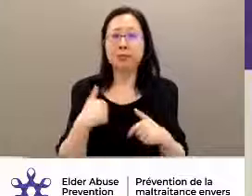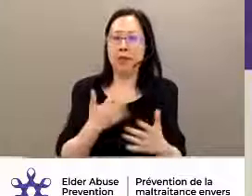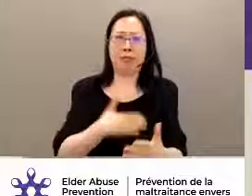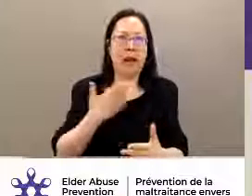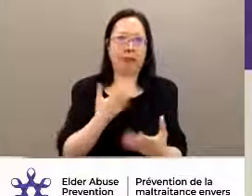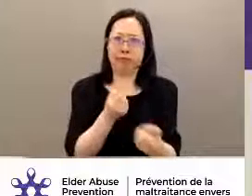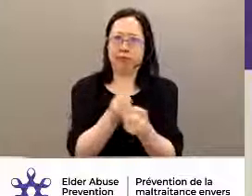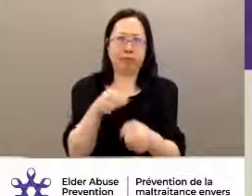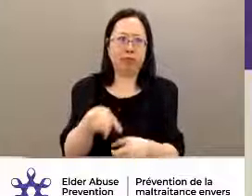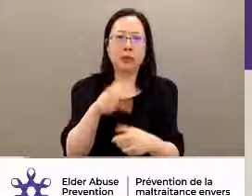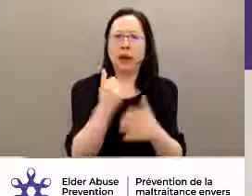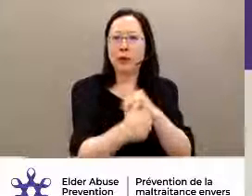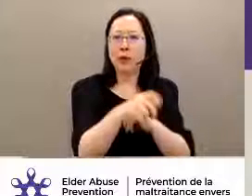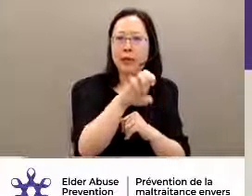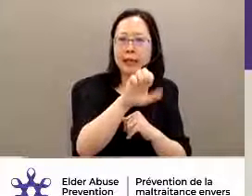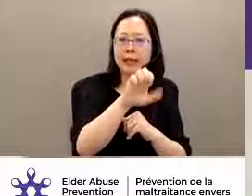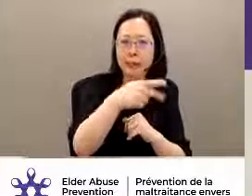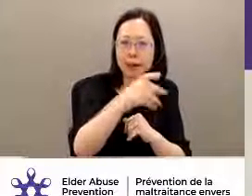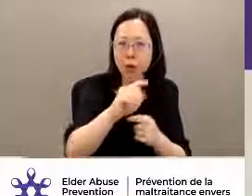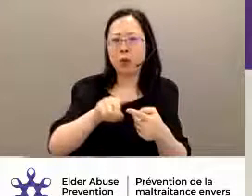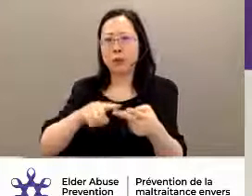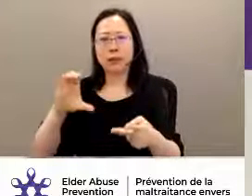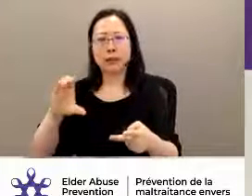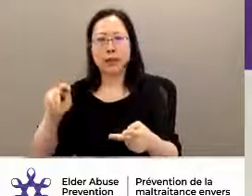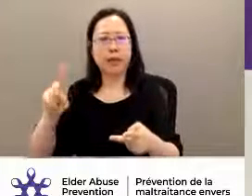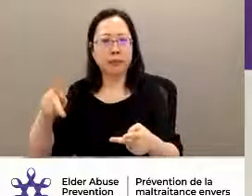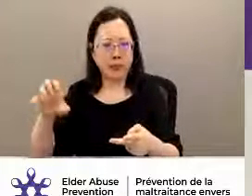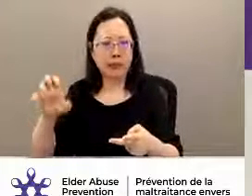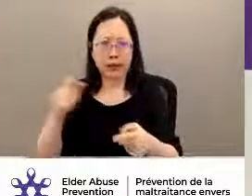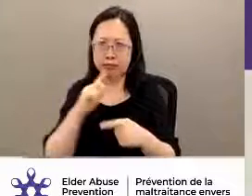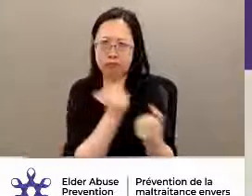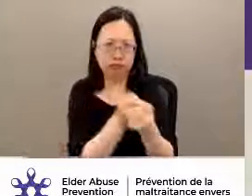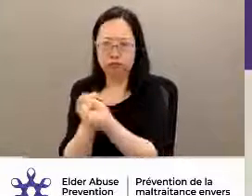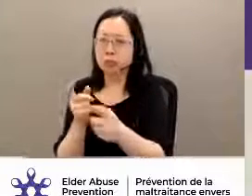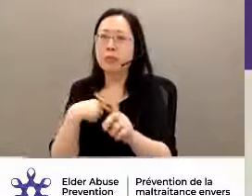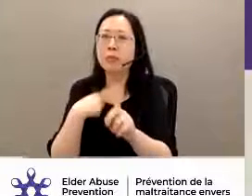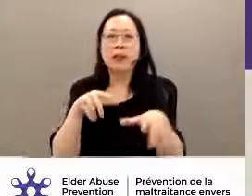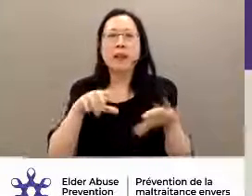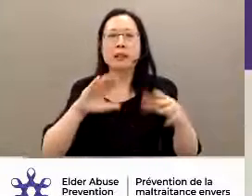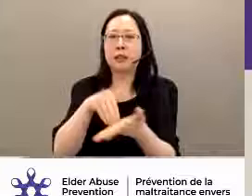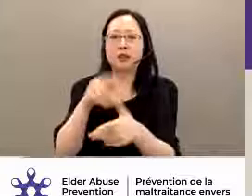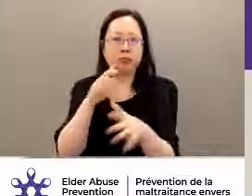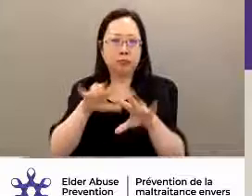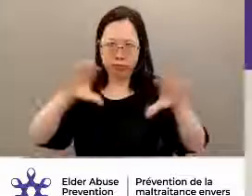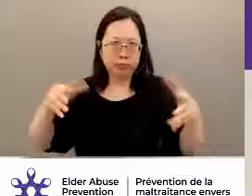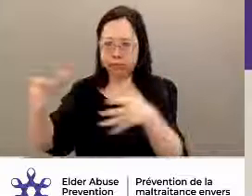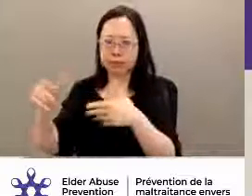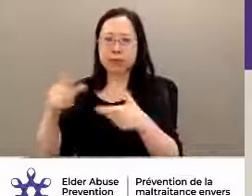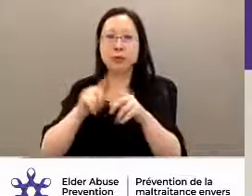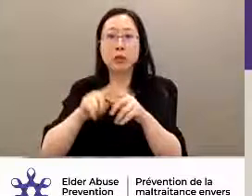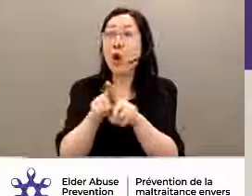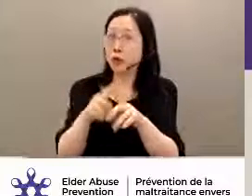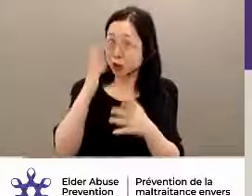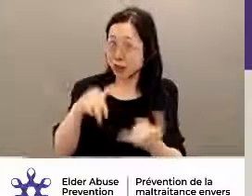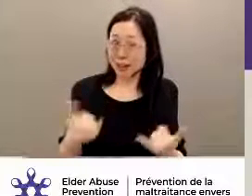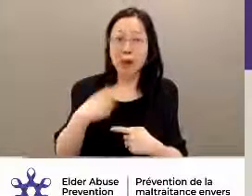Abuse and our speakers from Sheridan College from the Centre for Elder Research. Today is also Pink Shirt Day.